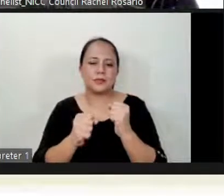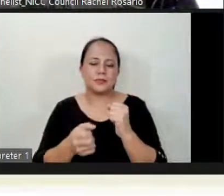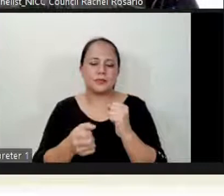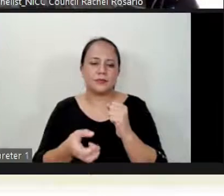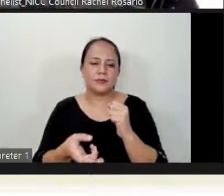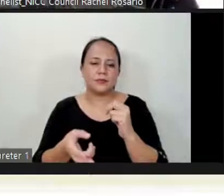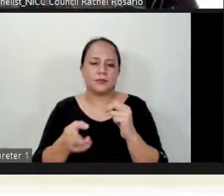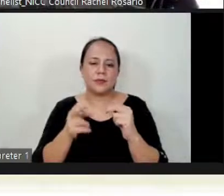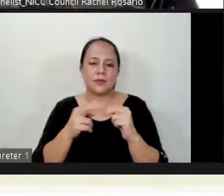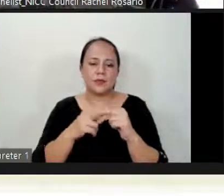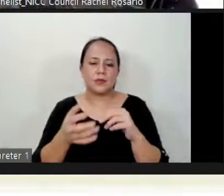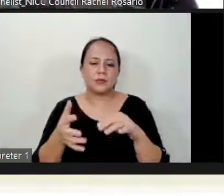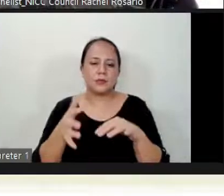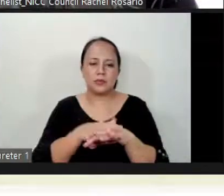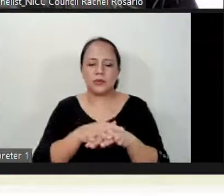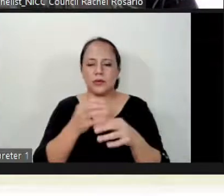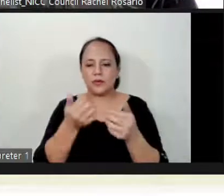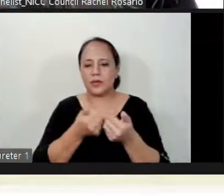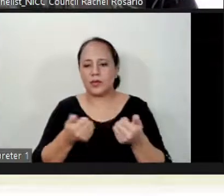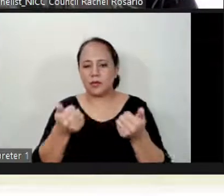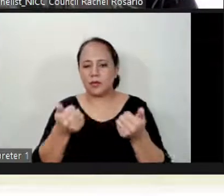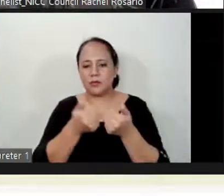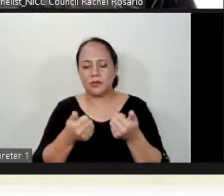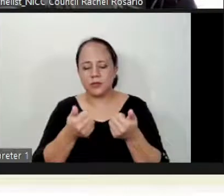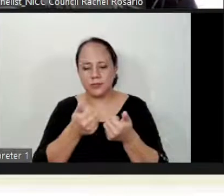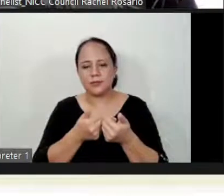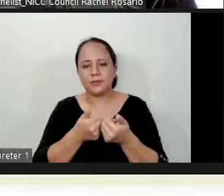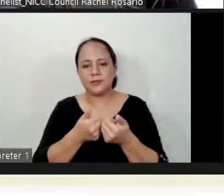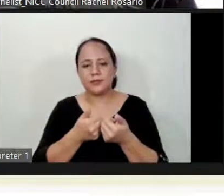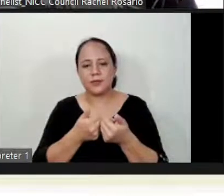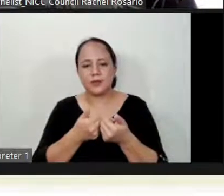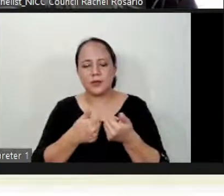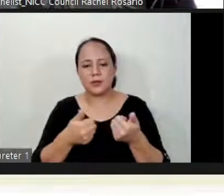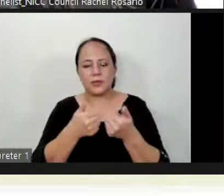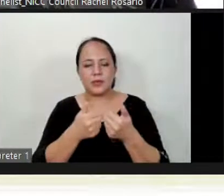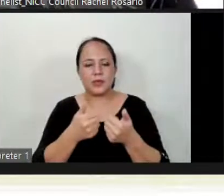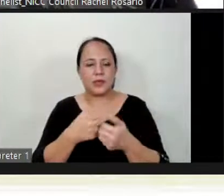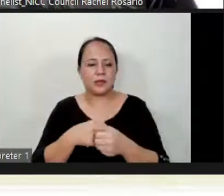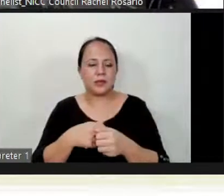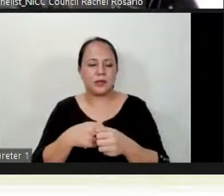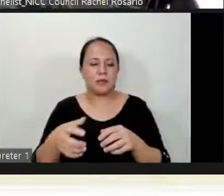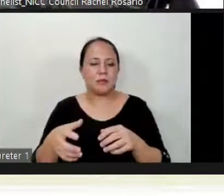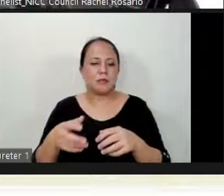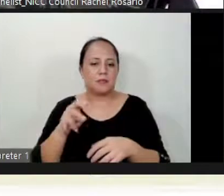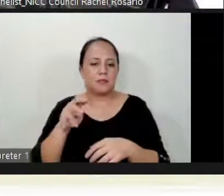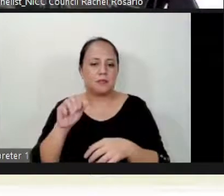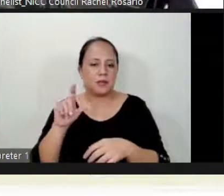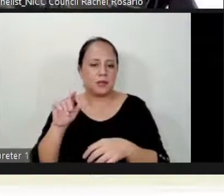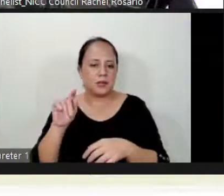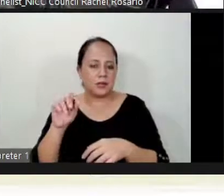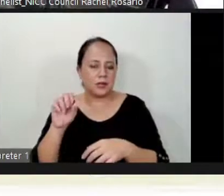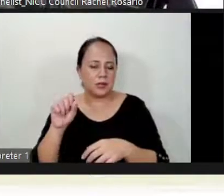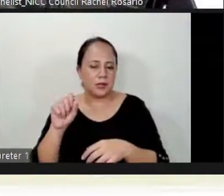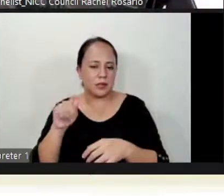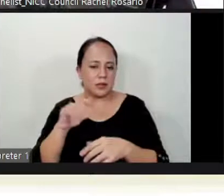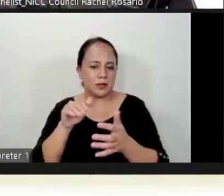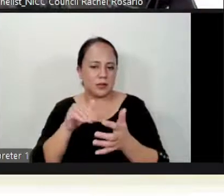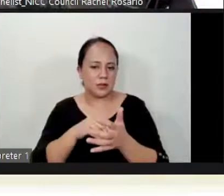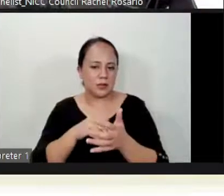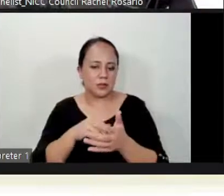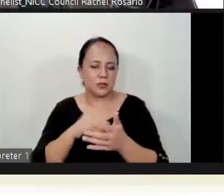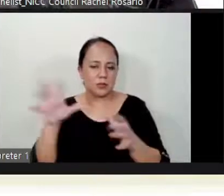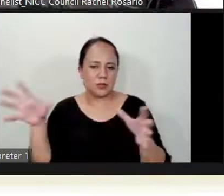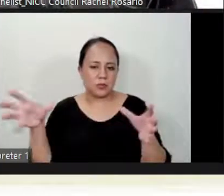the available na subsidies, like in the Malasakit Center, that we pull in all the funds